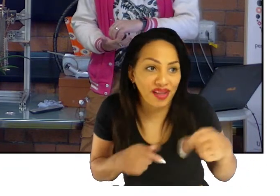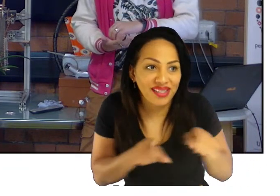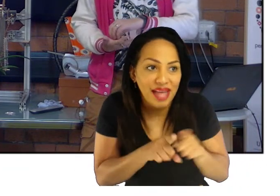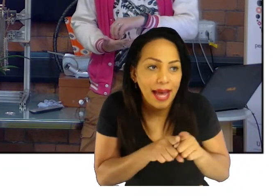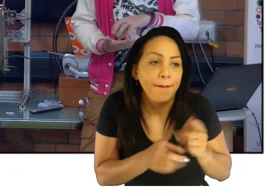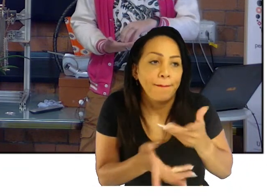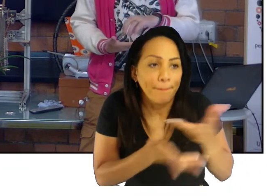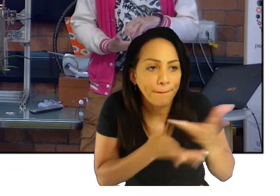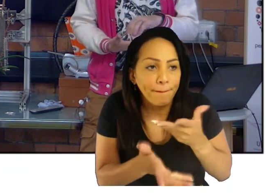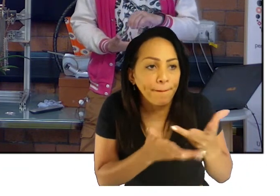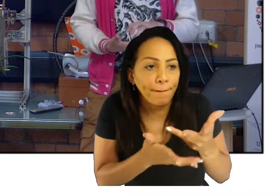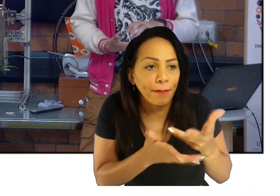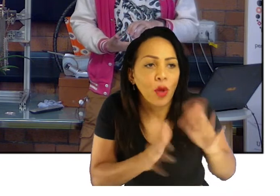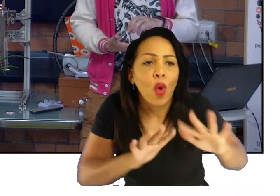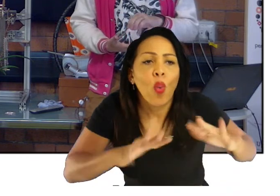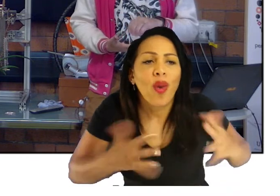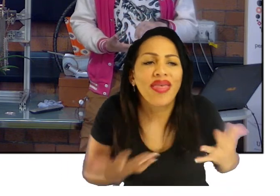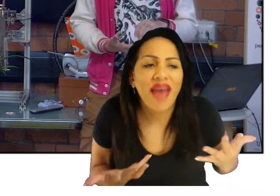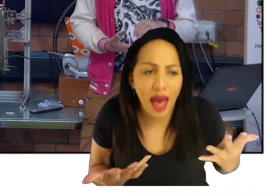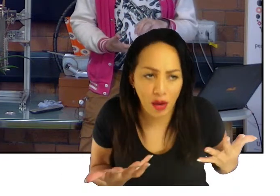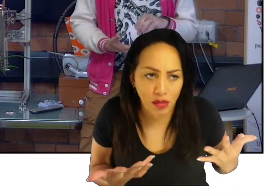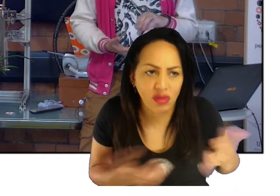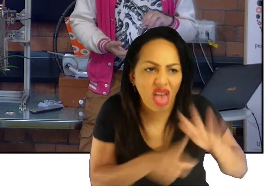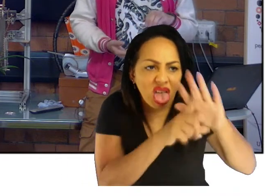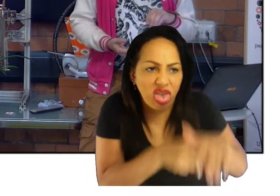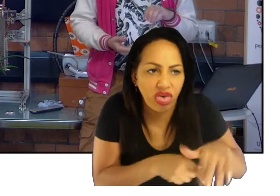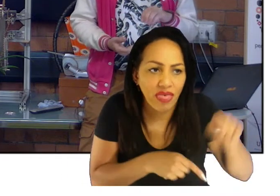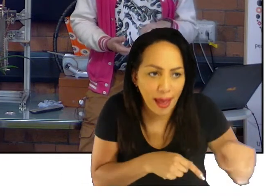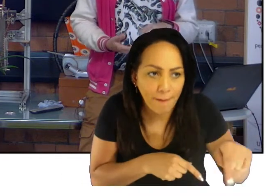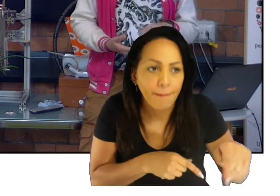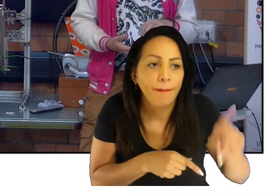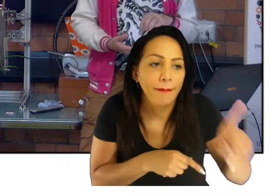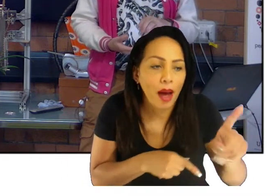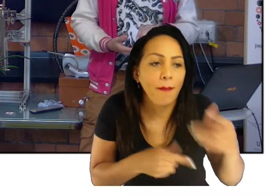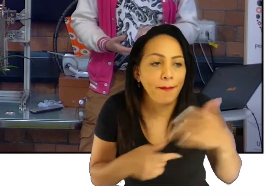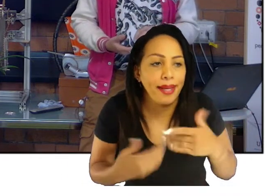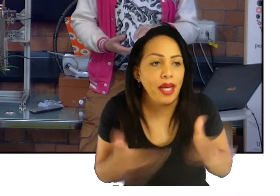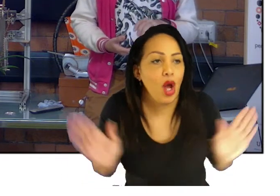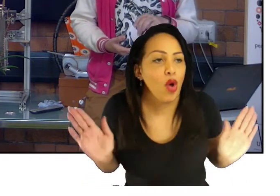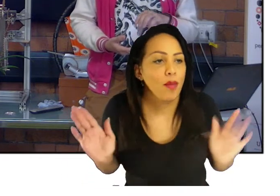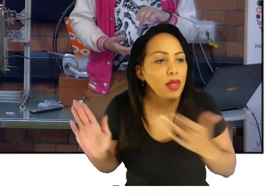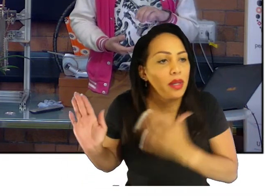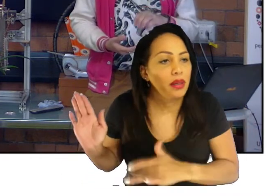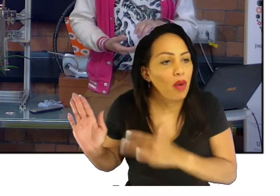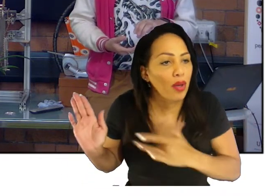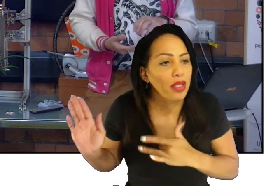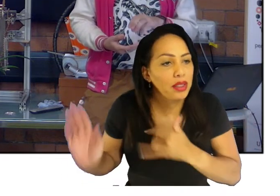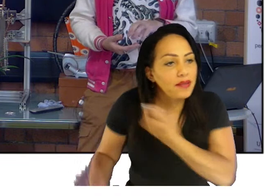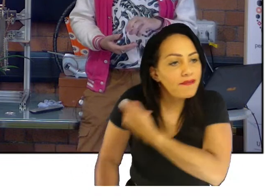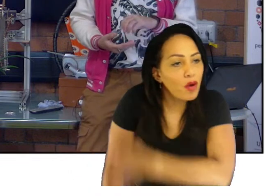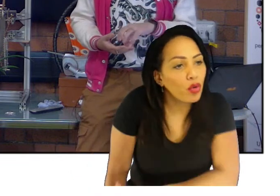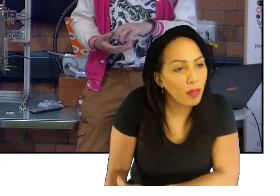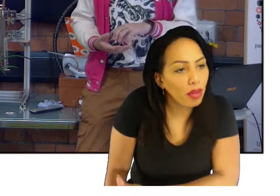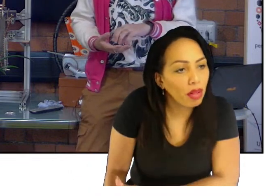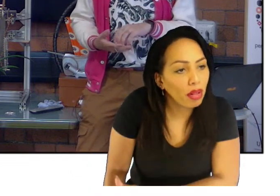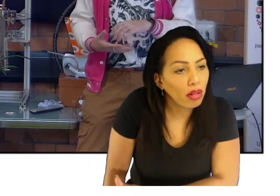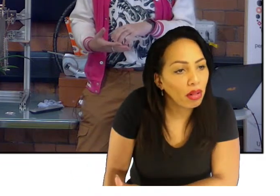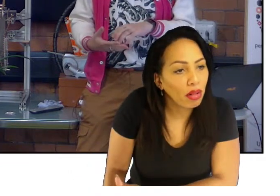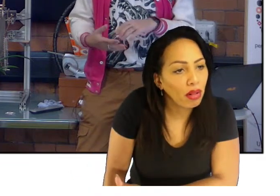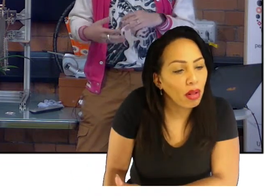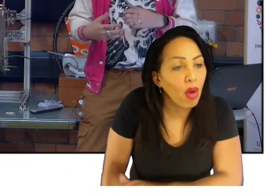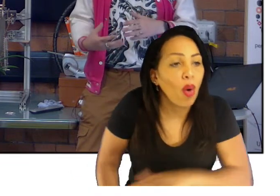say it goes back to what I said before around admitting when you can't meet the